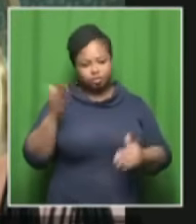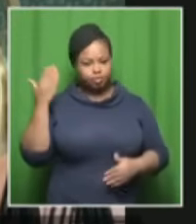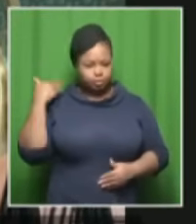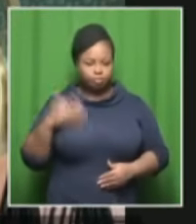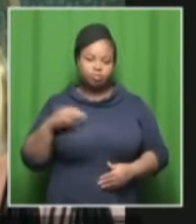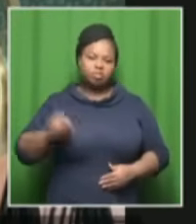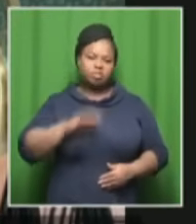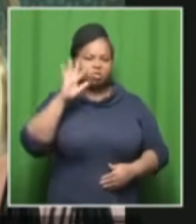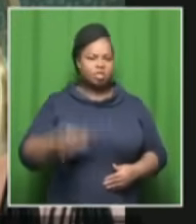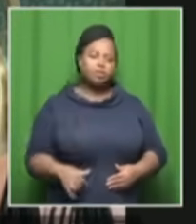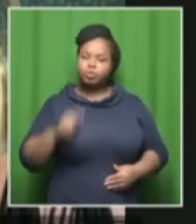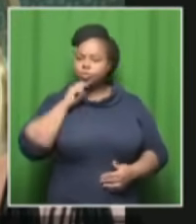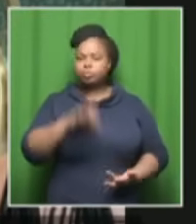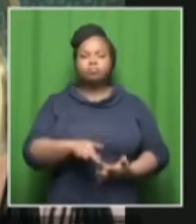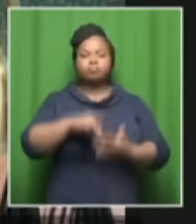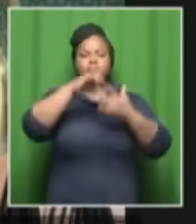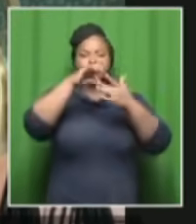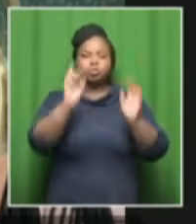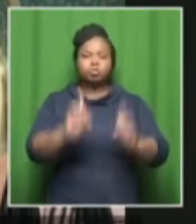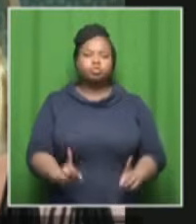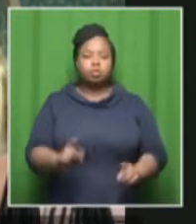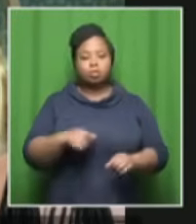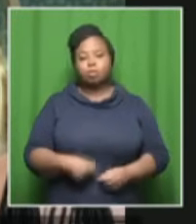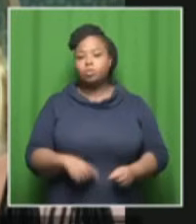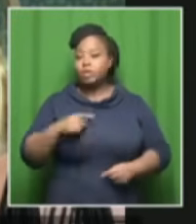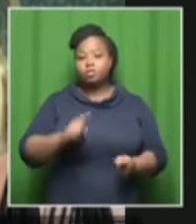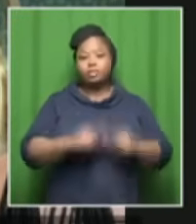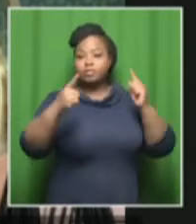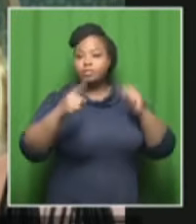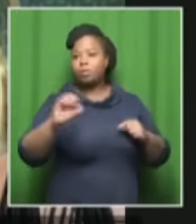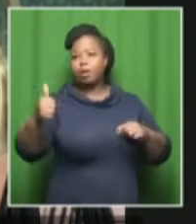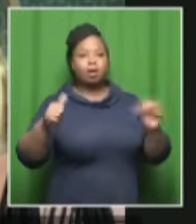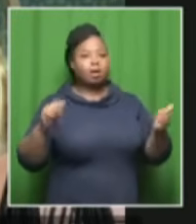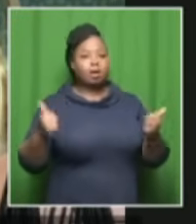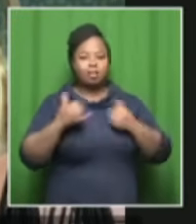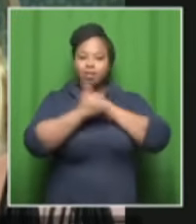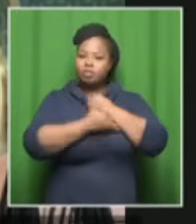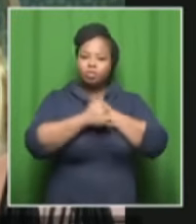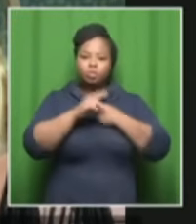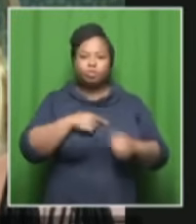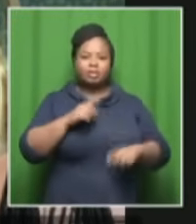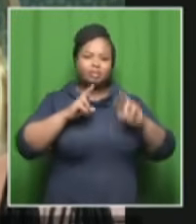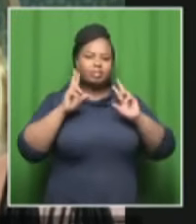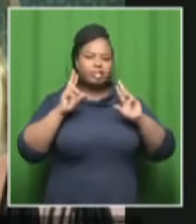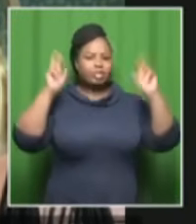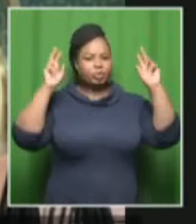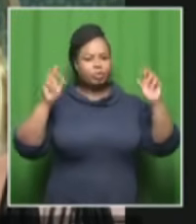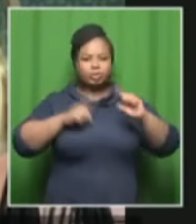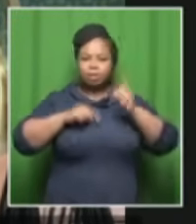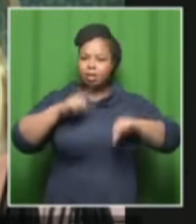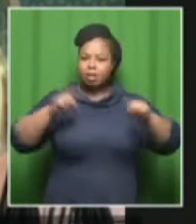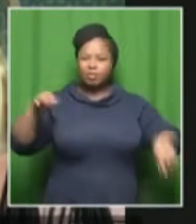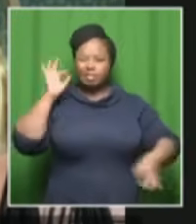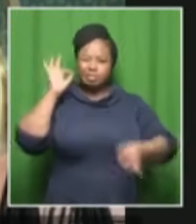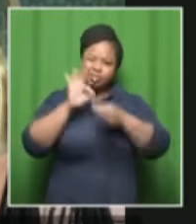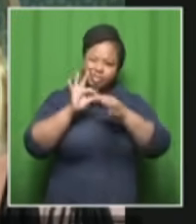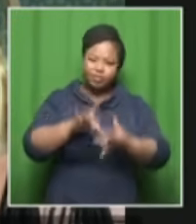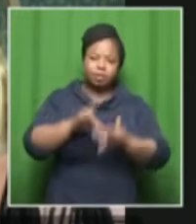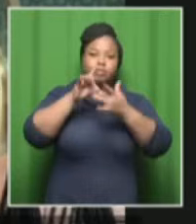South Africa is a very unique context. You know, we're not like other countries. You know, we have different issues and we have things that are very particular to